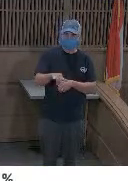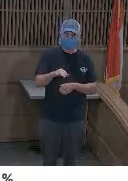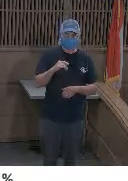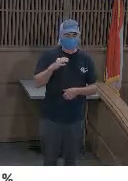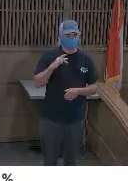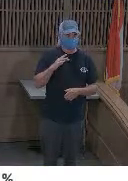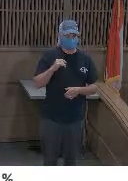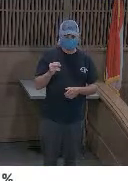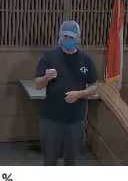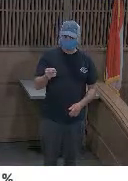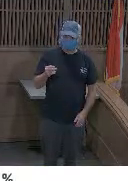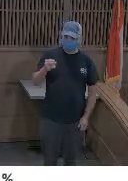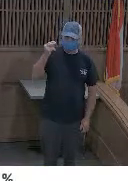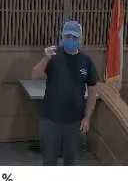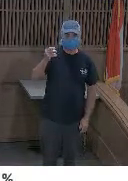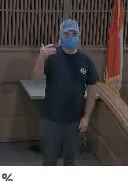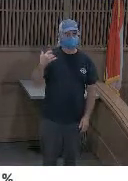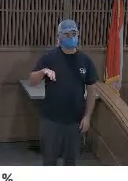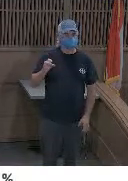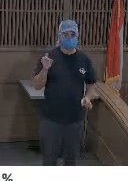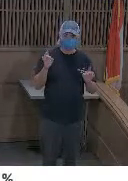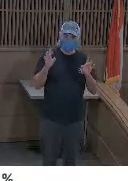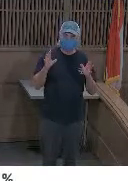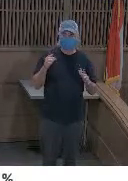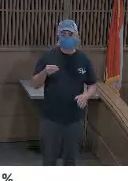The next